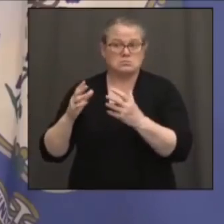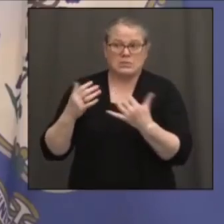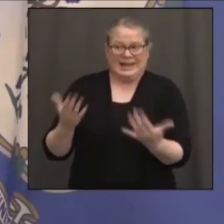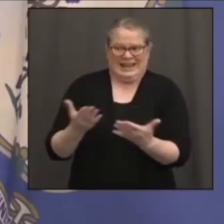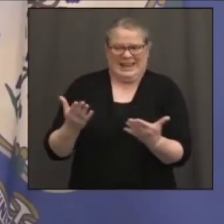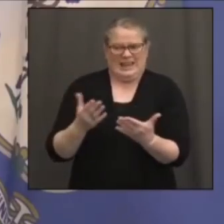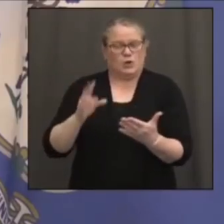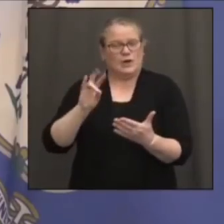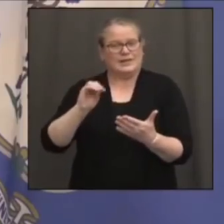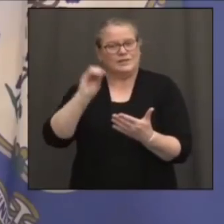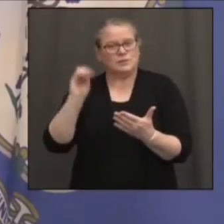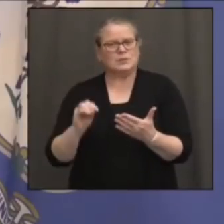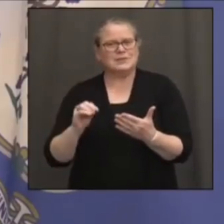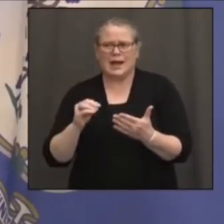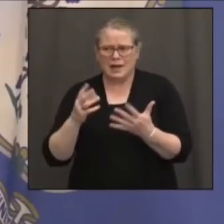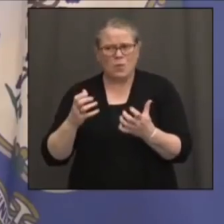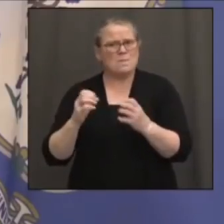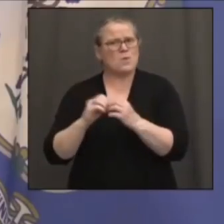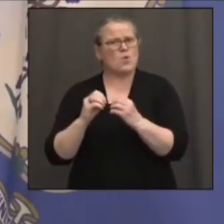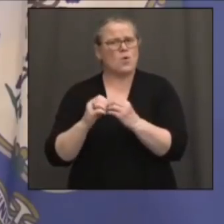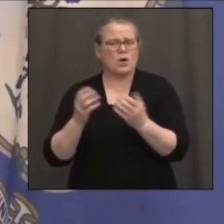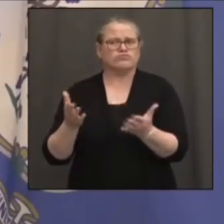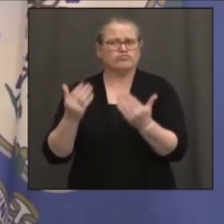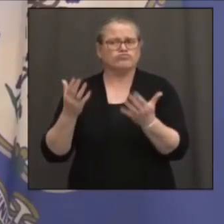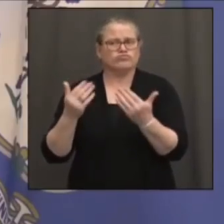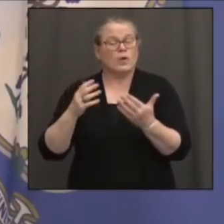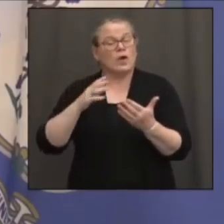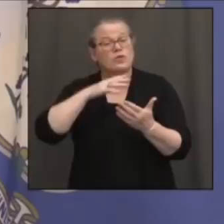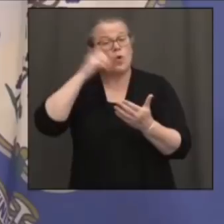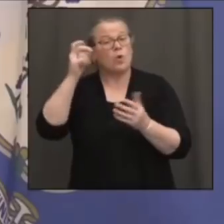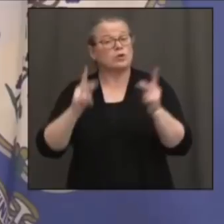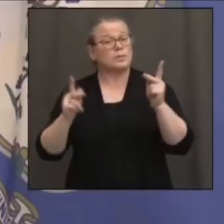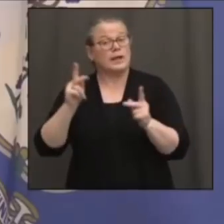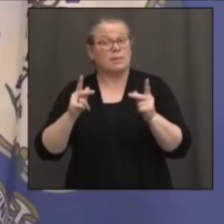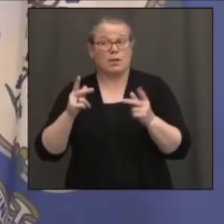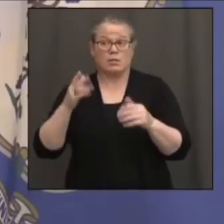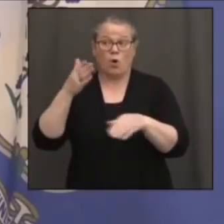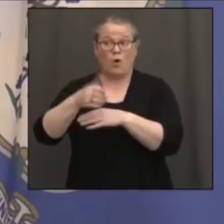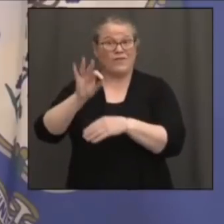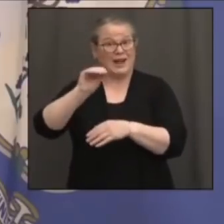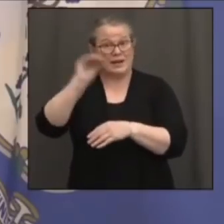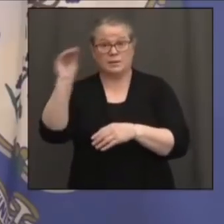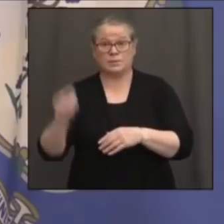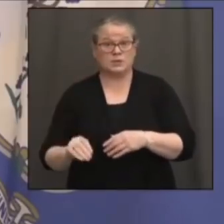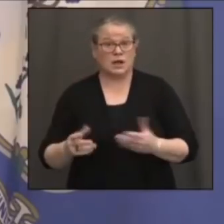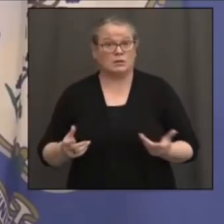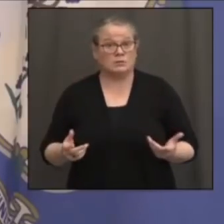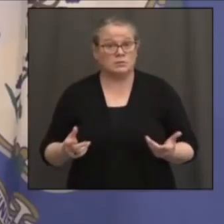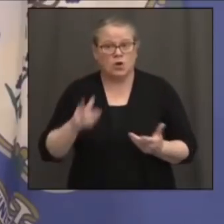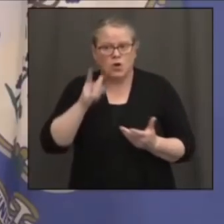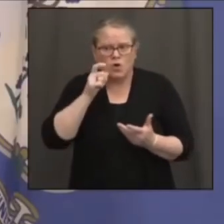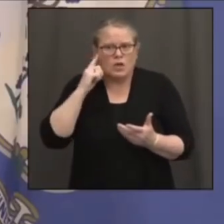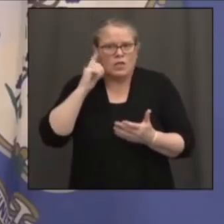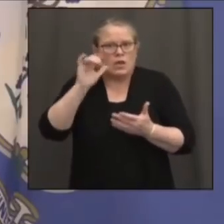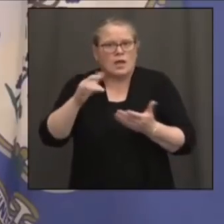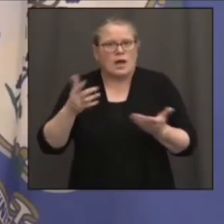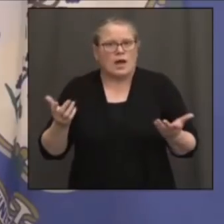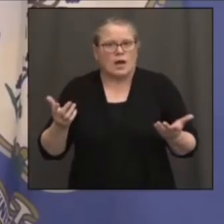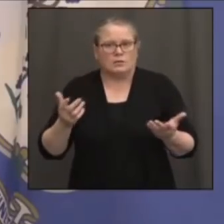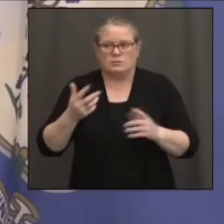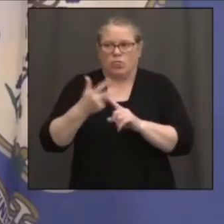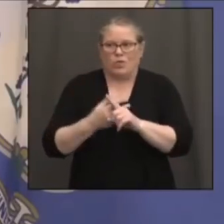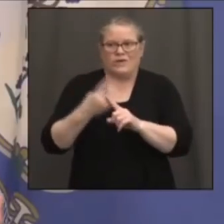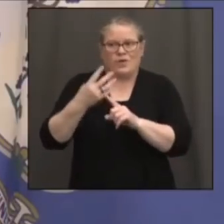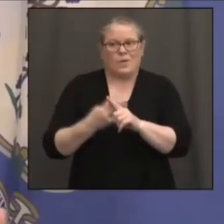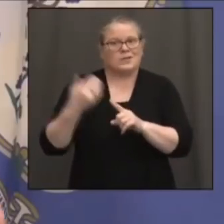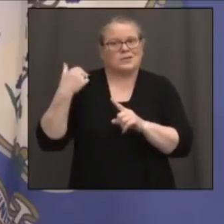the bar a little bit. I'm really proud of older folks who are well over 90% now. Who would have thunk that just 3 or 4